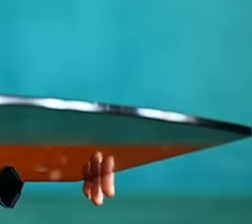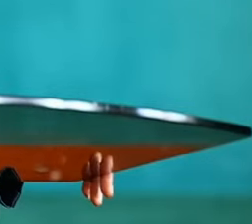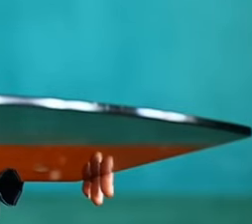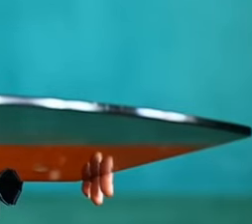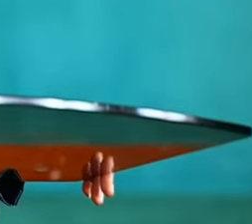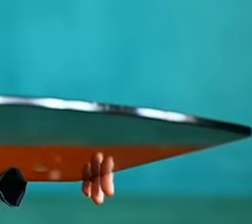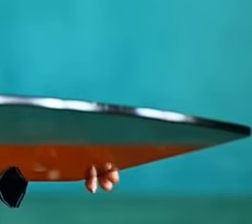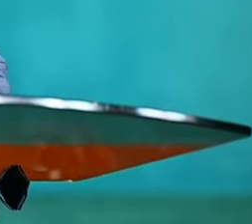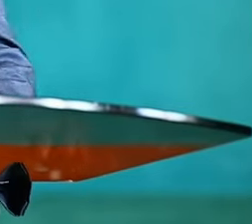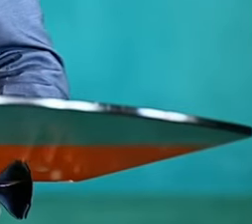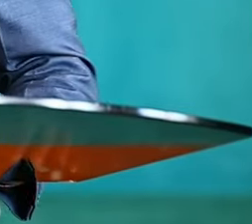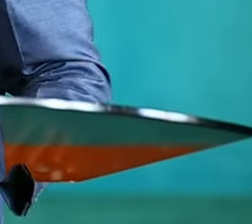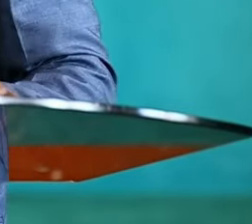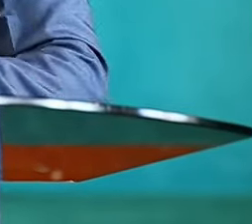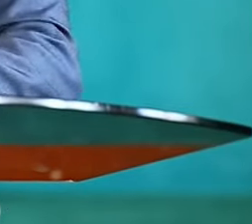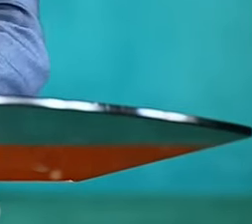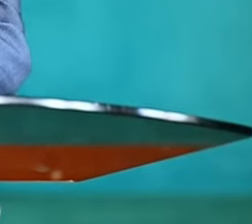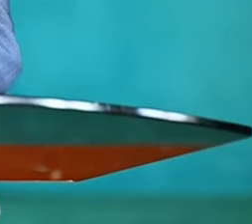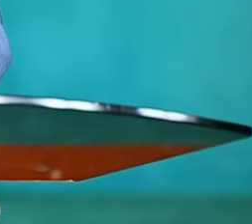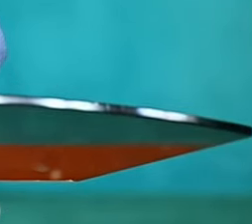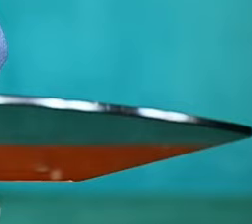rise and wave to us, Pastor.